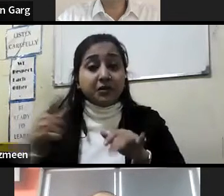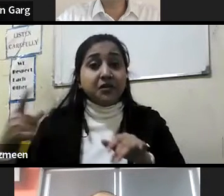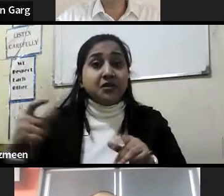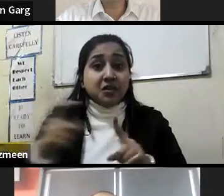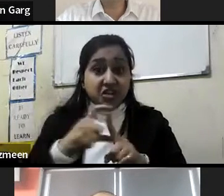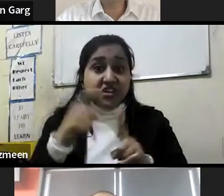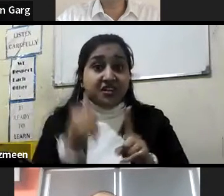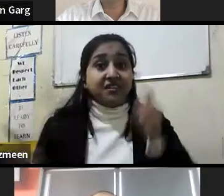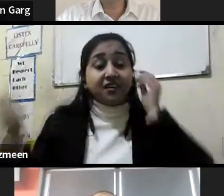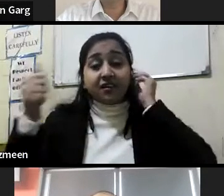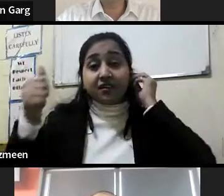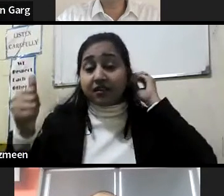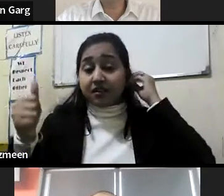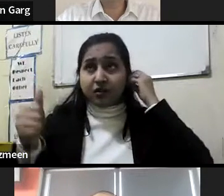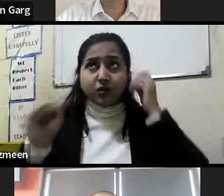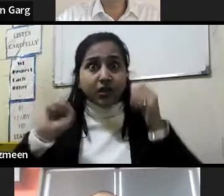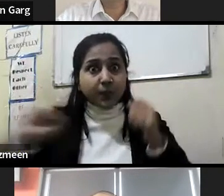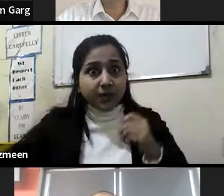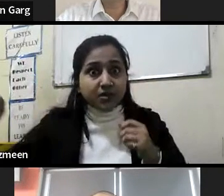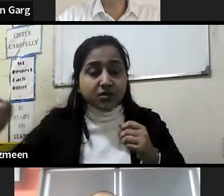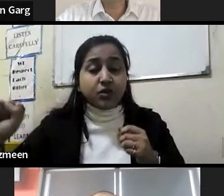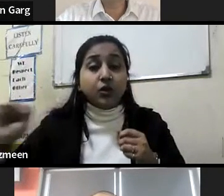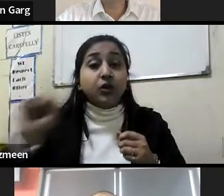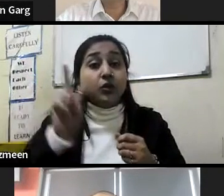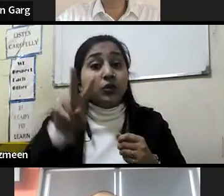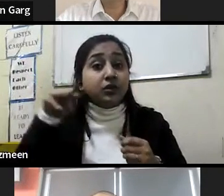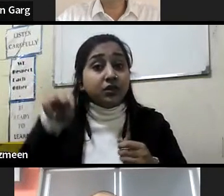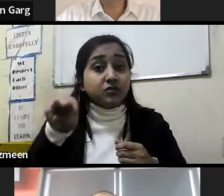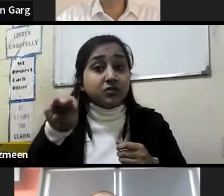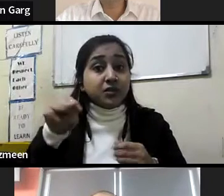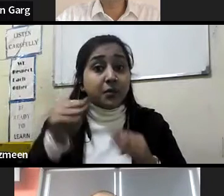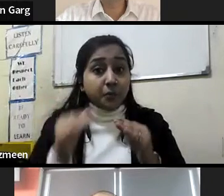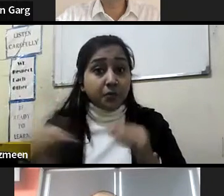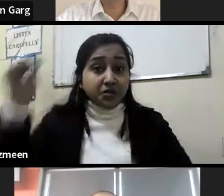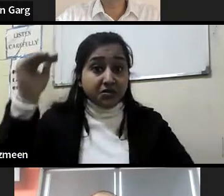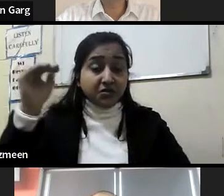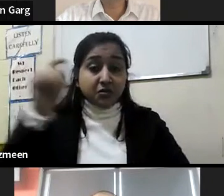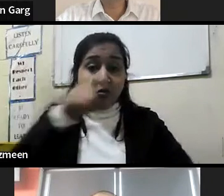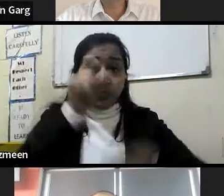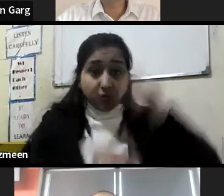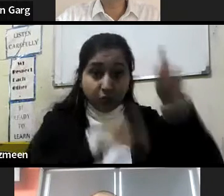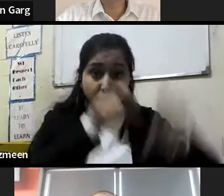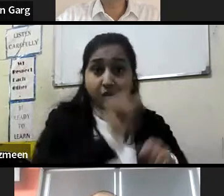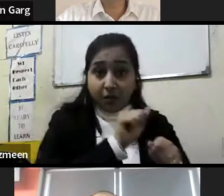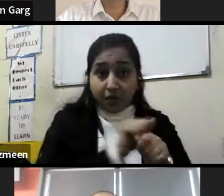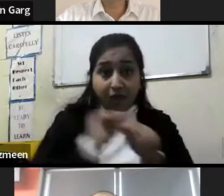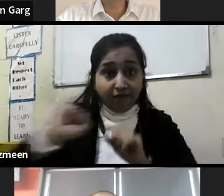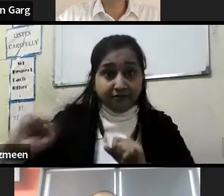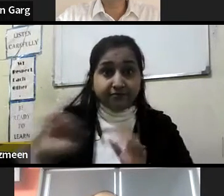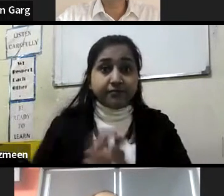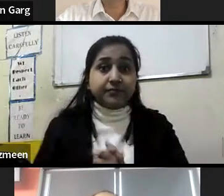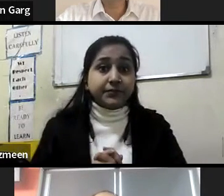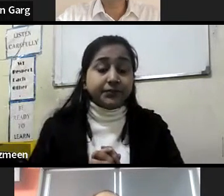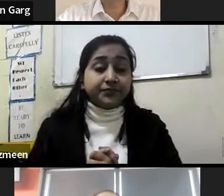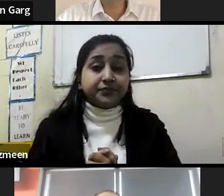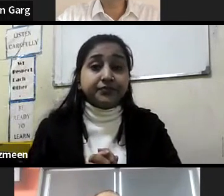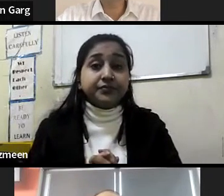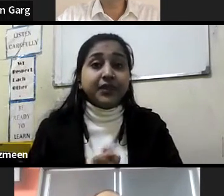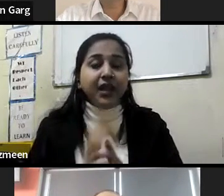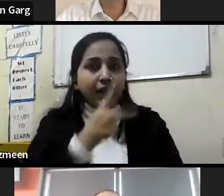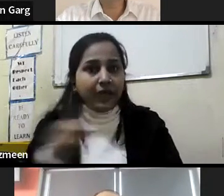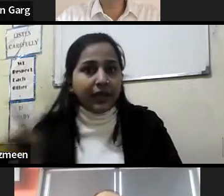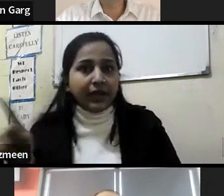than 3,000 plus members. After graduating from IIT Kanpur in 1983, he worked in Philips and